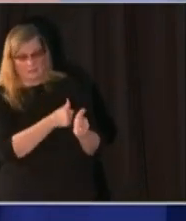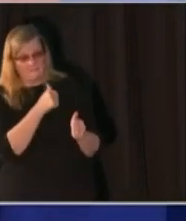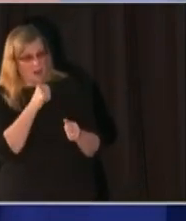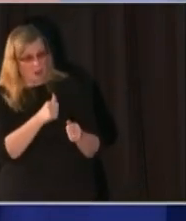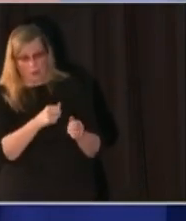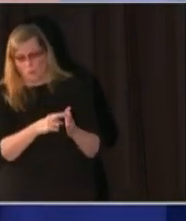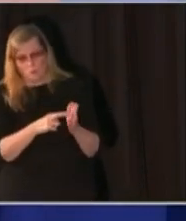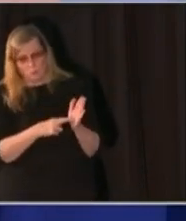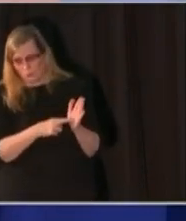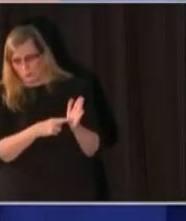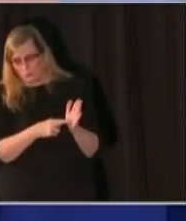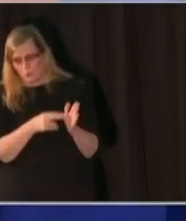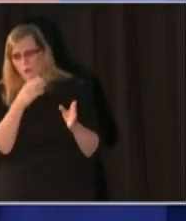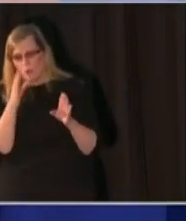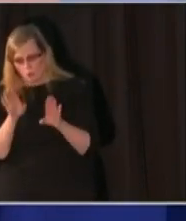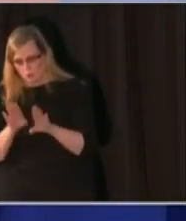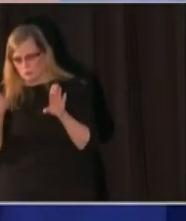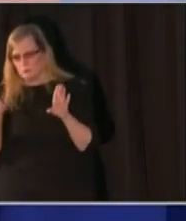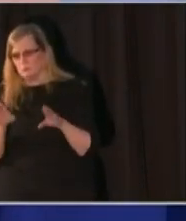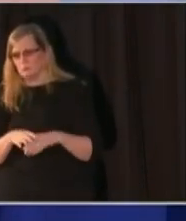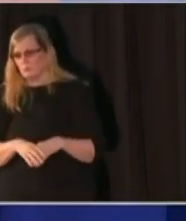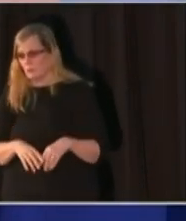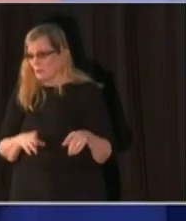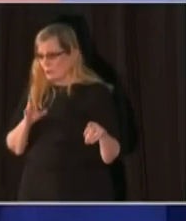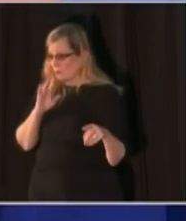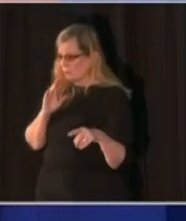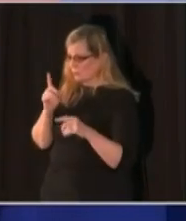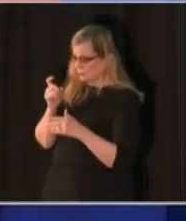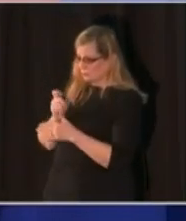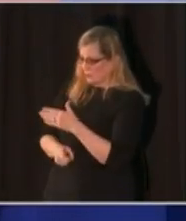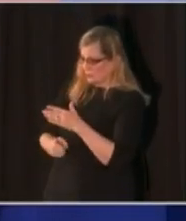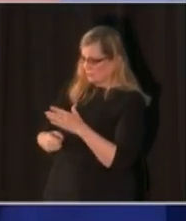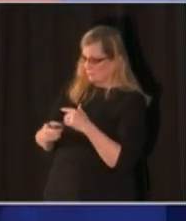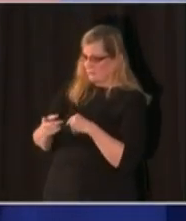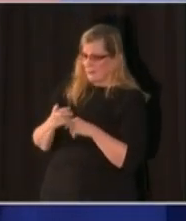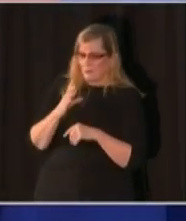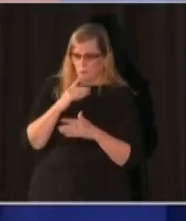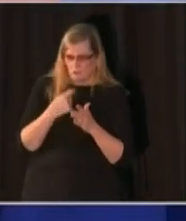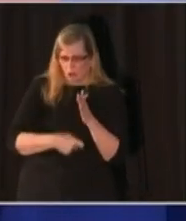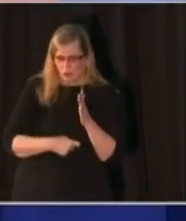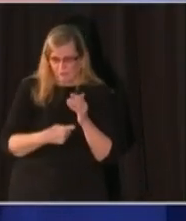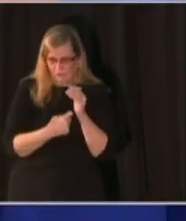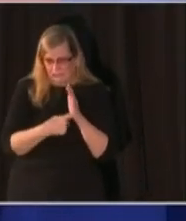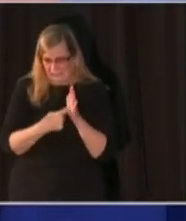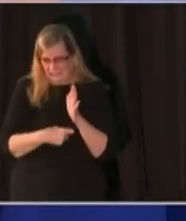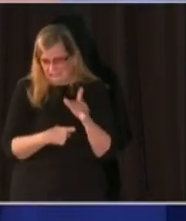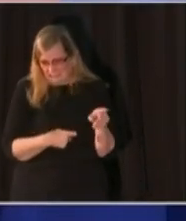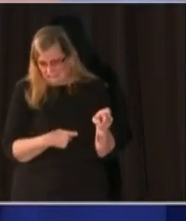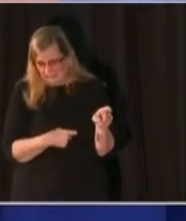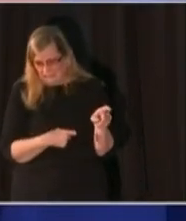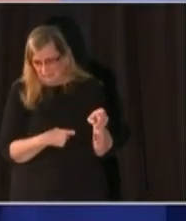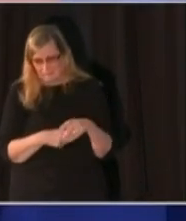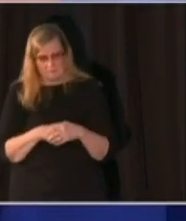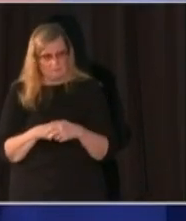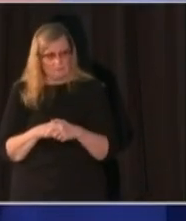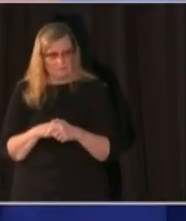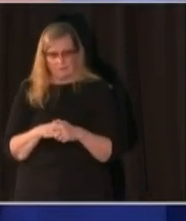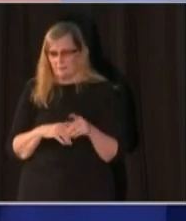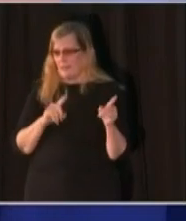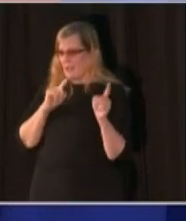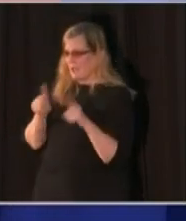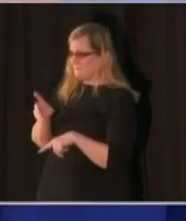fined? Are you talking about fresh food markets? Yeah. The fresh food markets, either they're operating